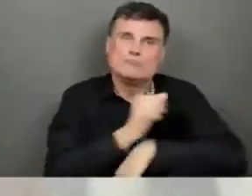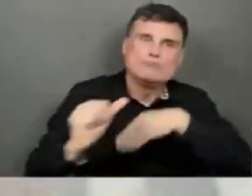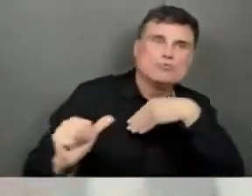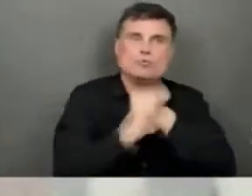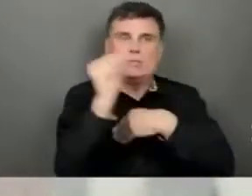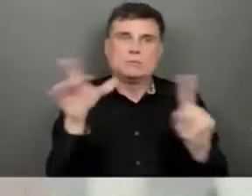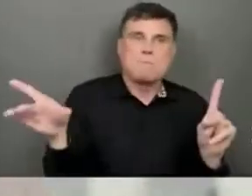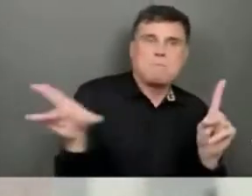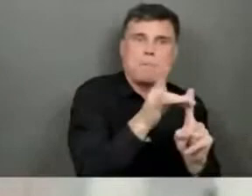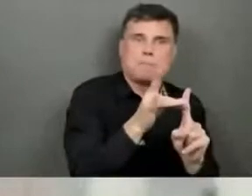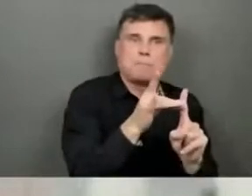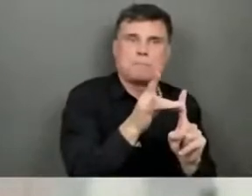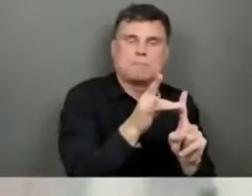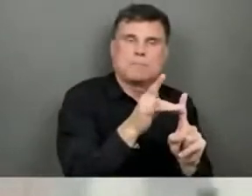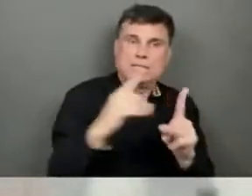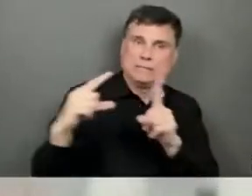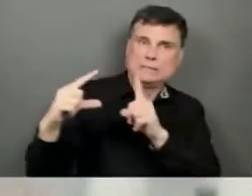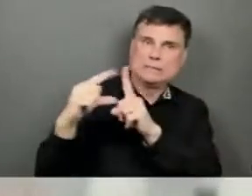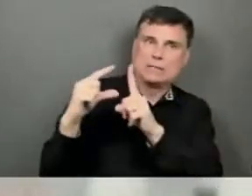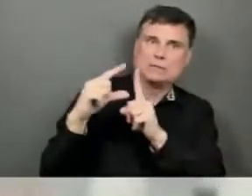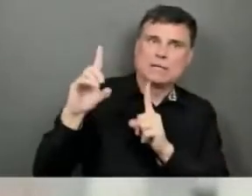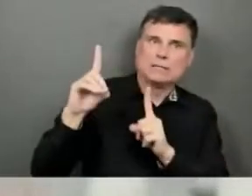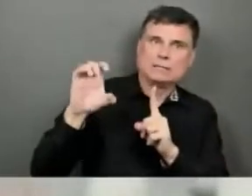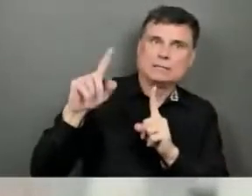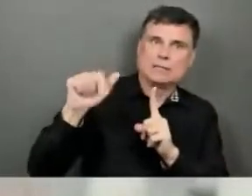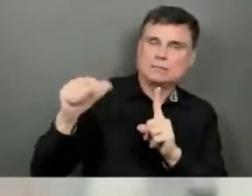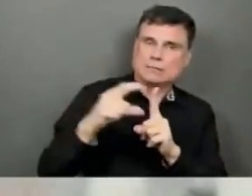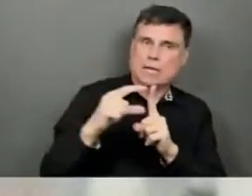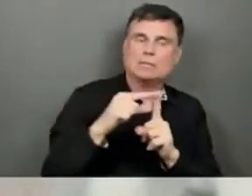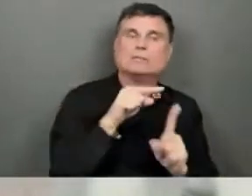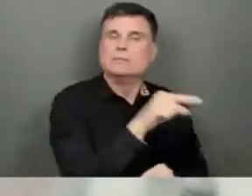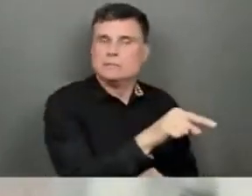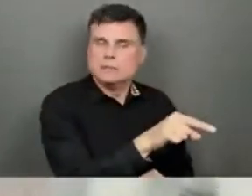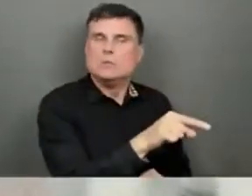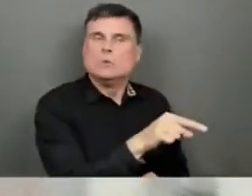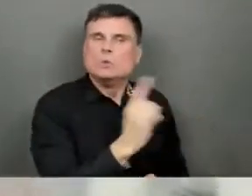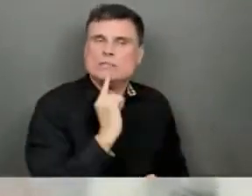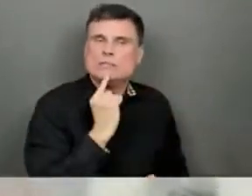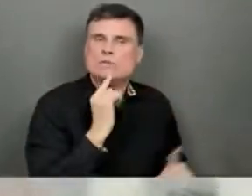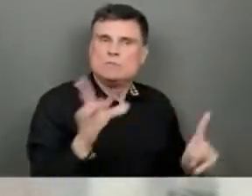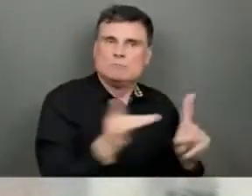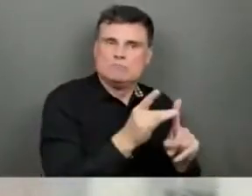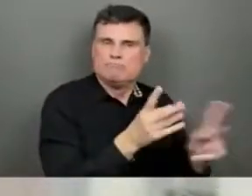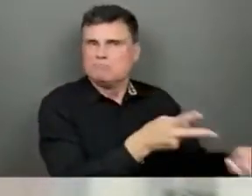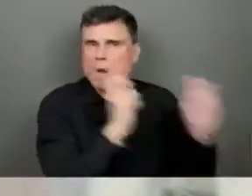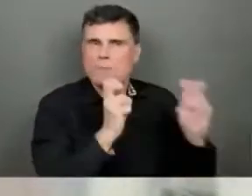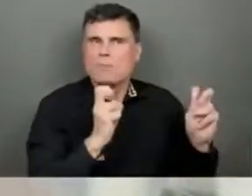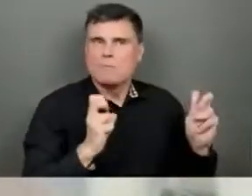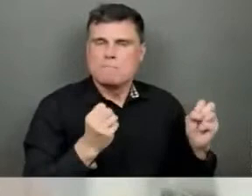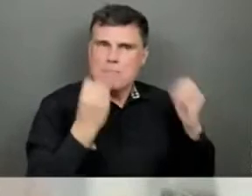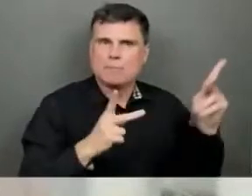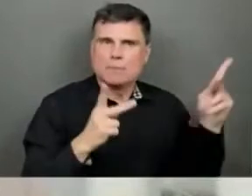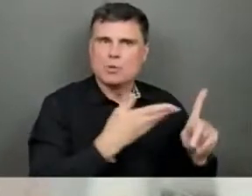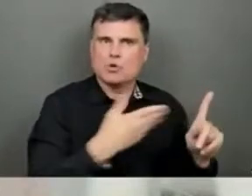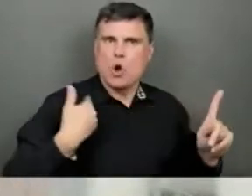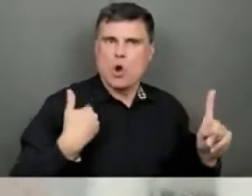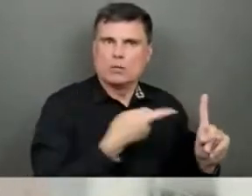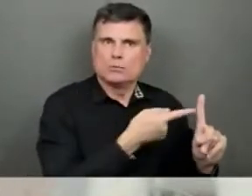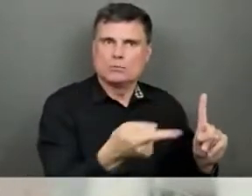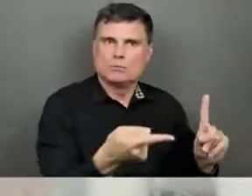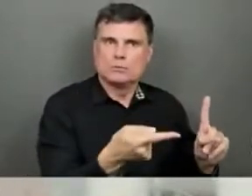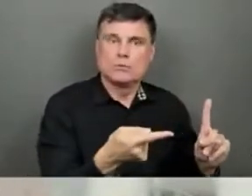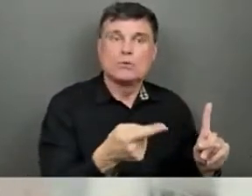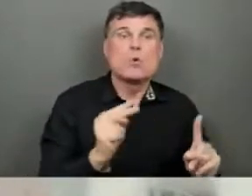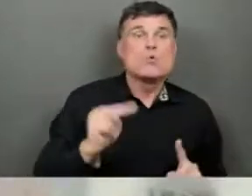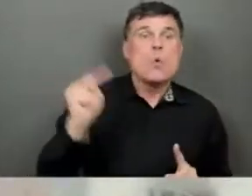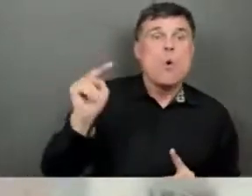It was such a difficult, it was a very severe disease in very many people, and particularly in the north and the interior, where we had